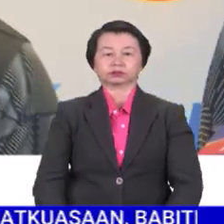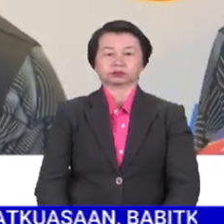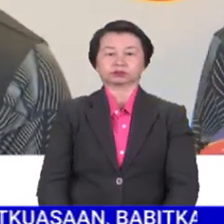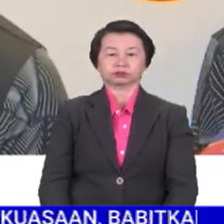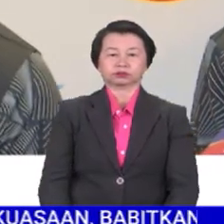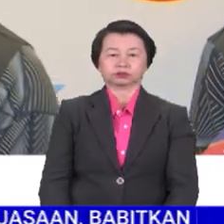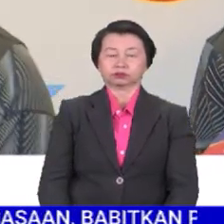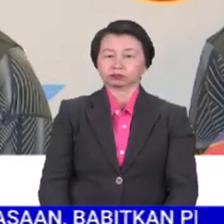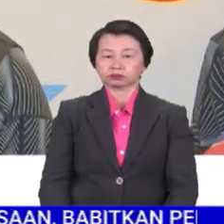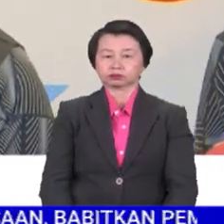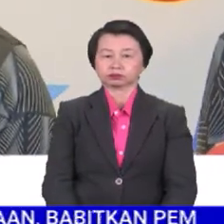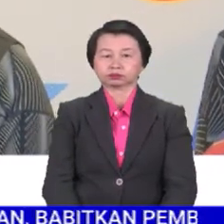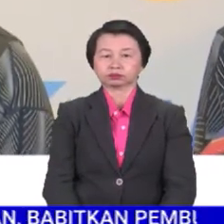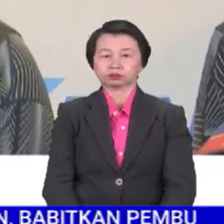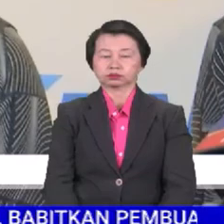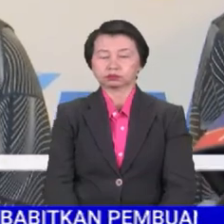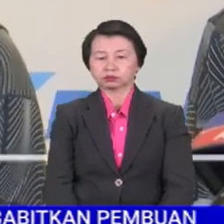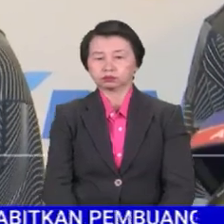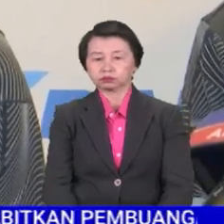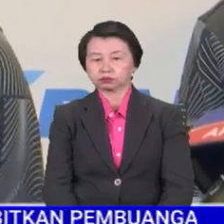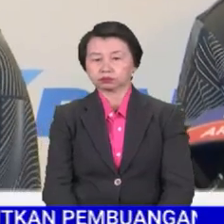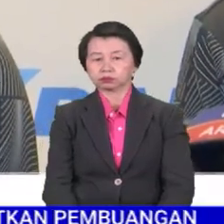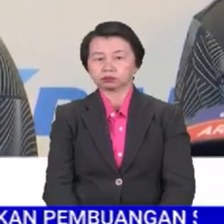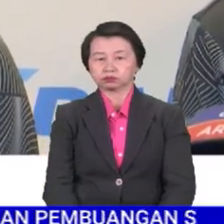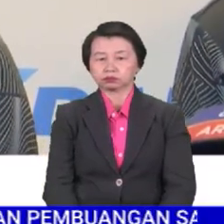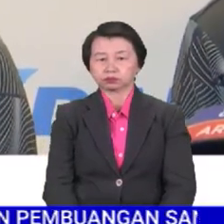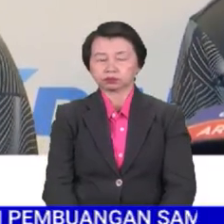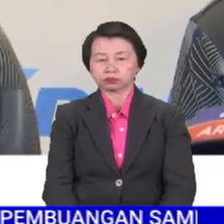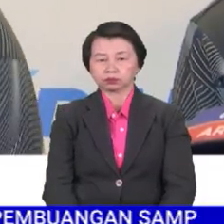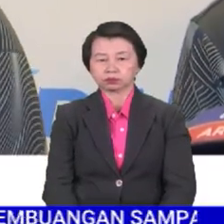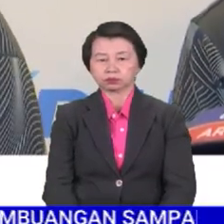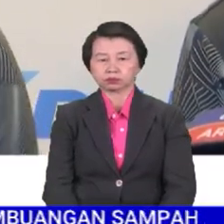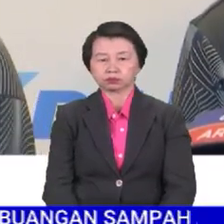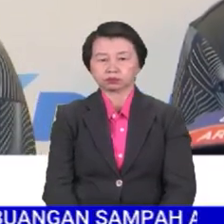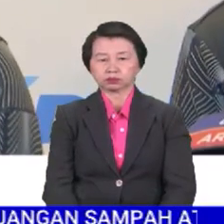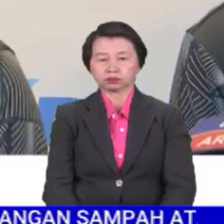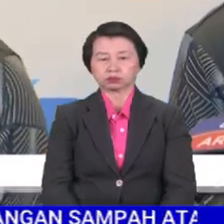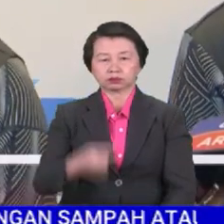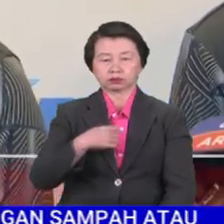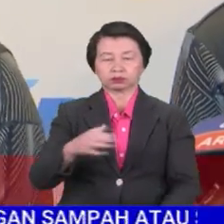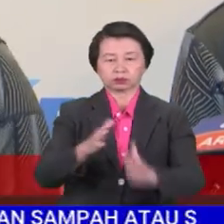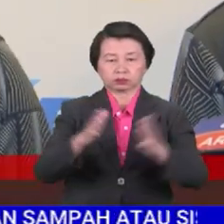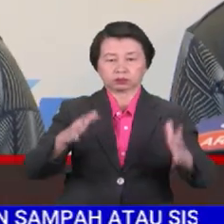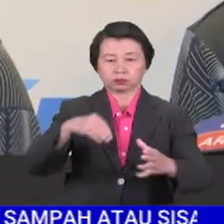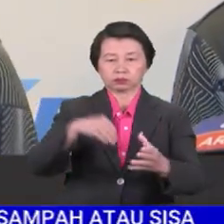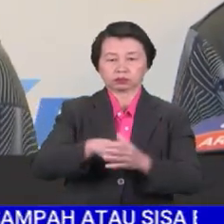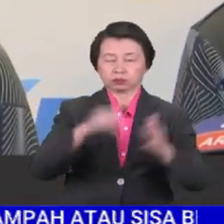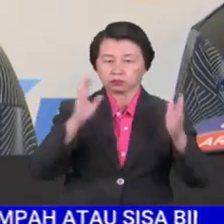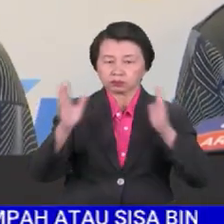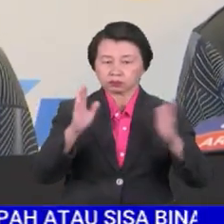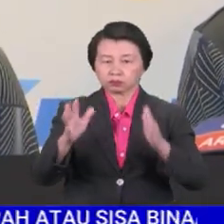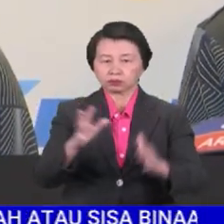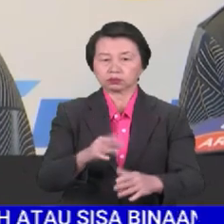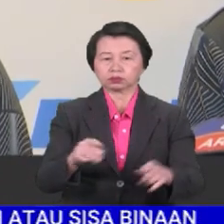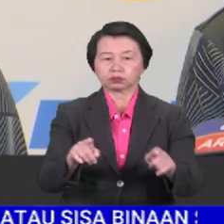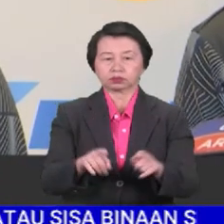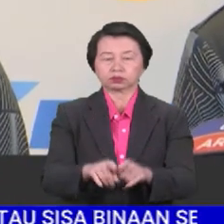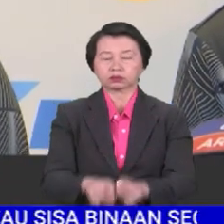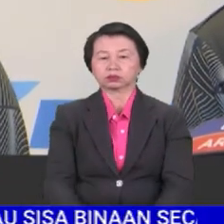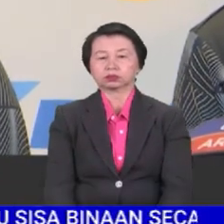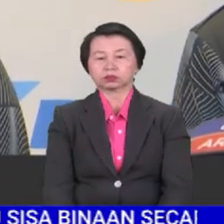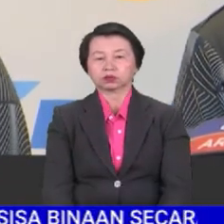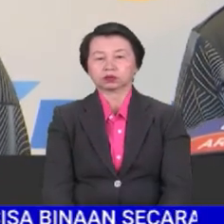I come to Selangor because it's the biggest club in Malaysia. You mentioned it before, it's the biggest club in